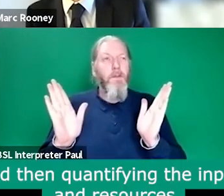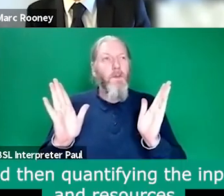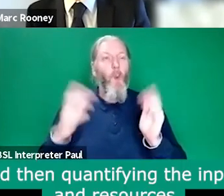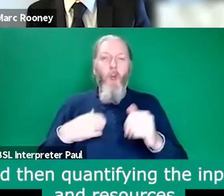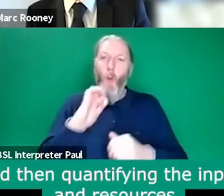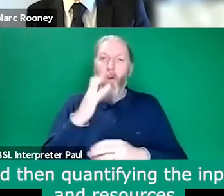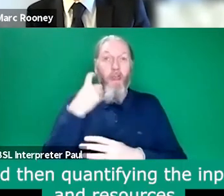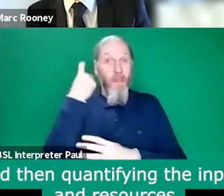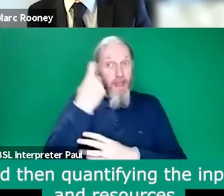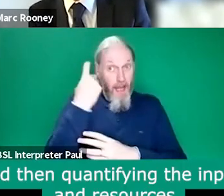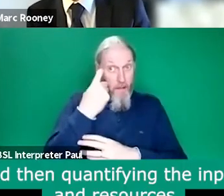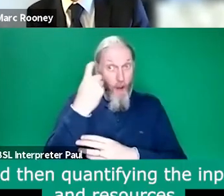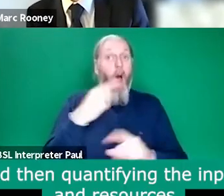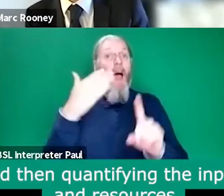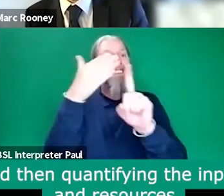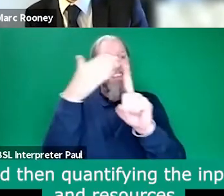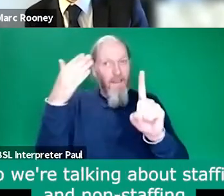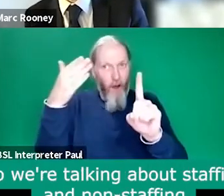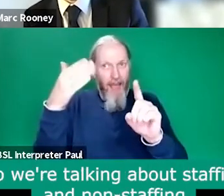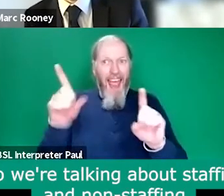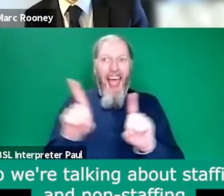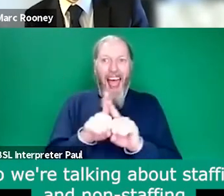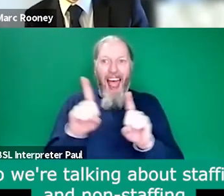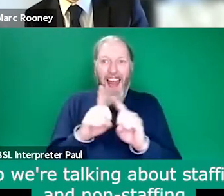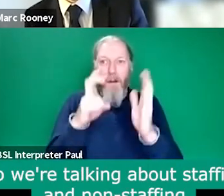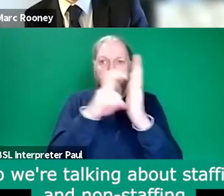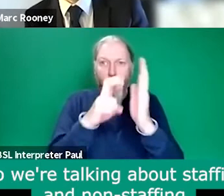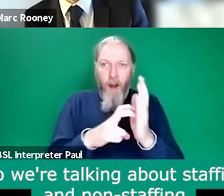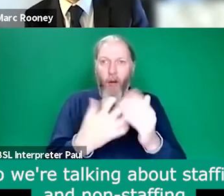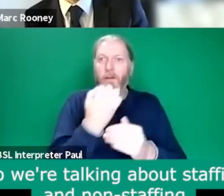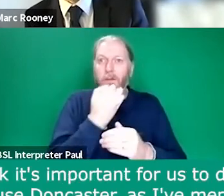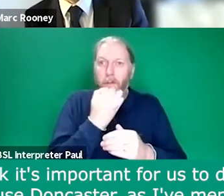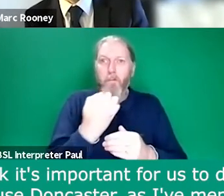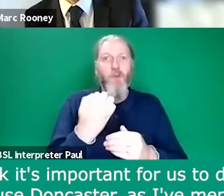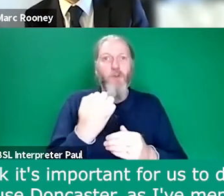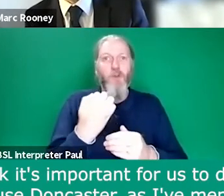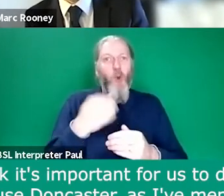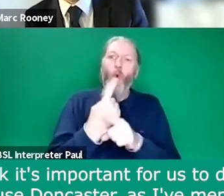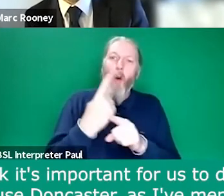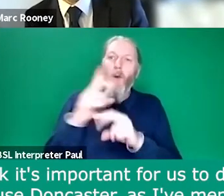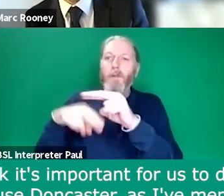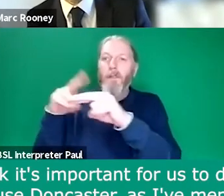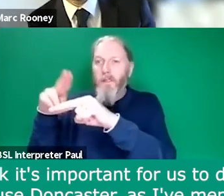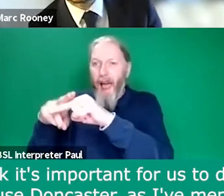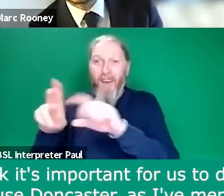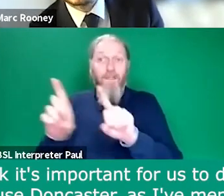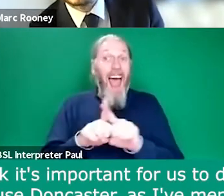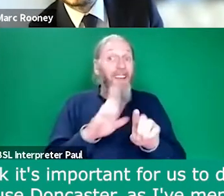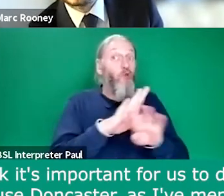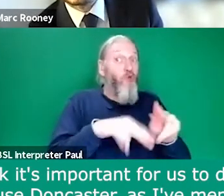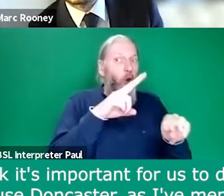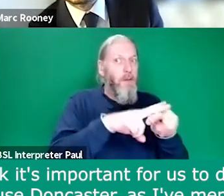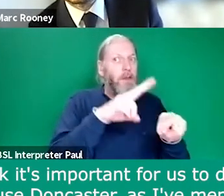and then quantifying the inputs and resources. So we're talking about staffing and non-staffing. I think it's important to be able to do that,